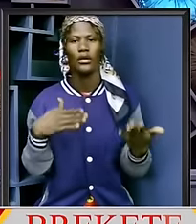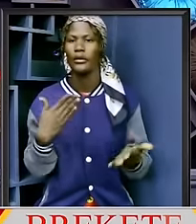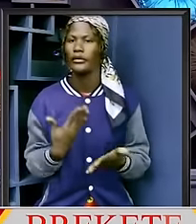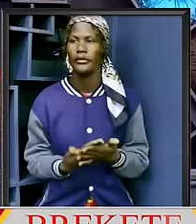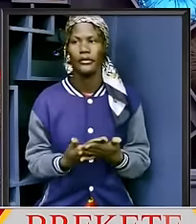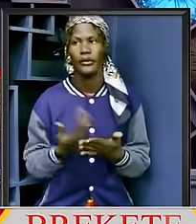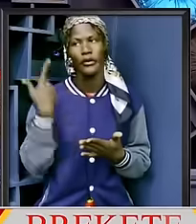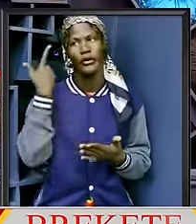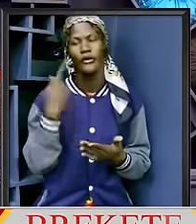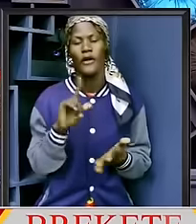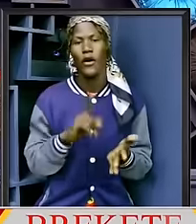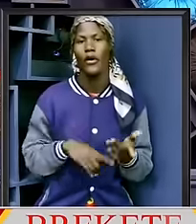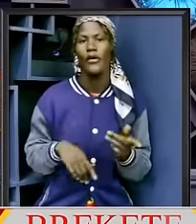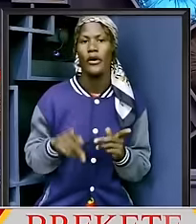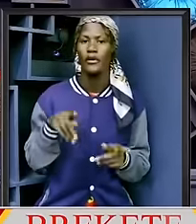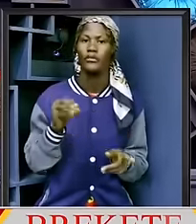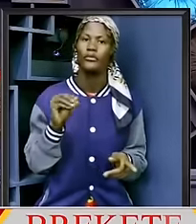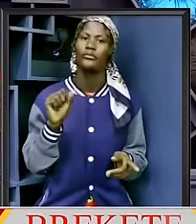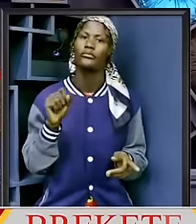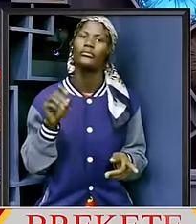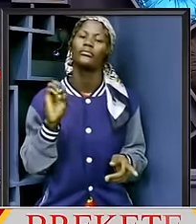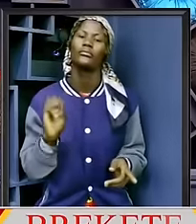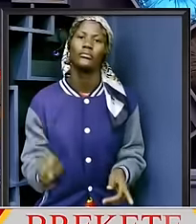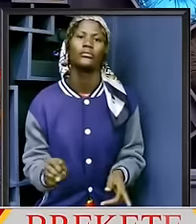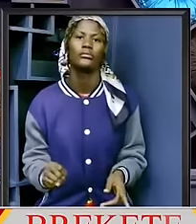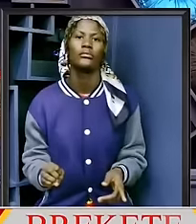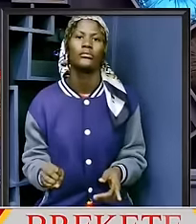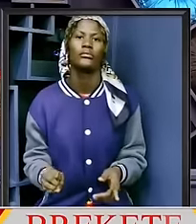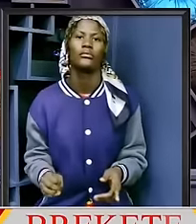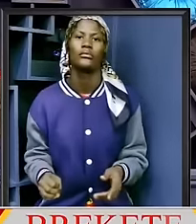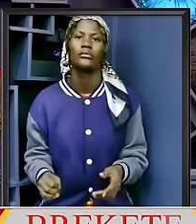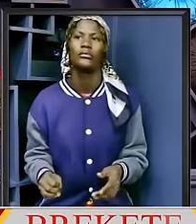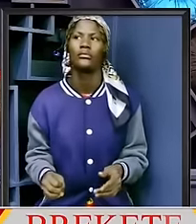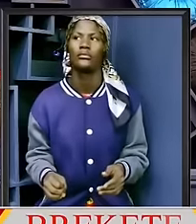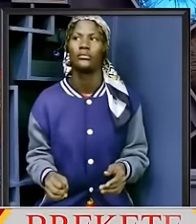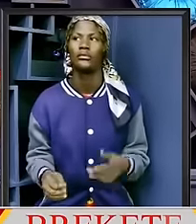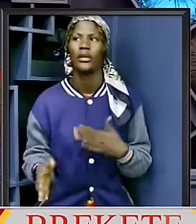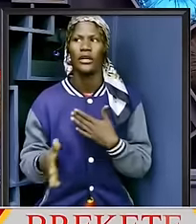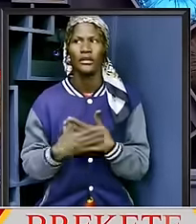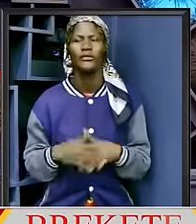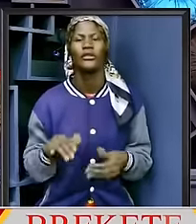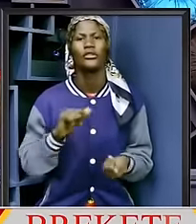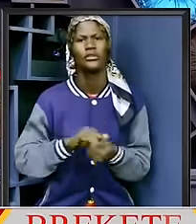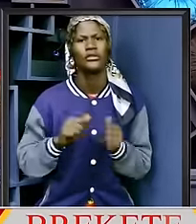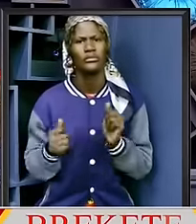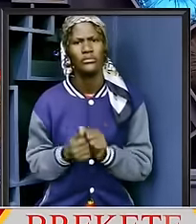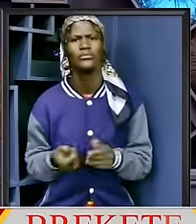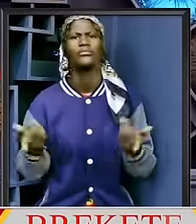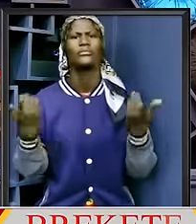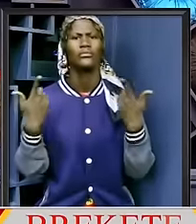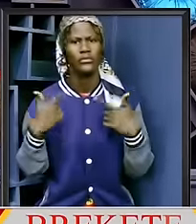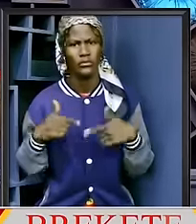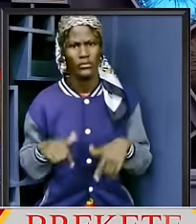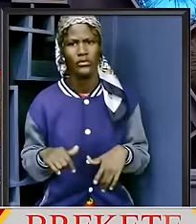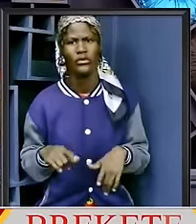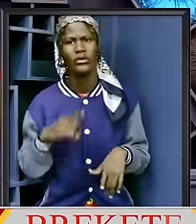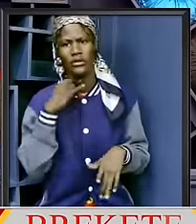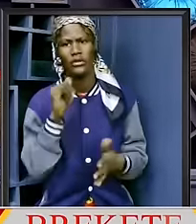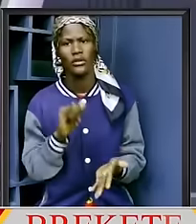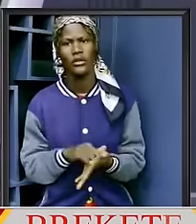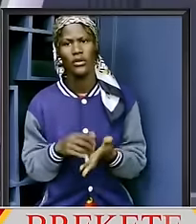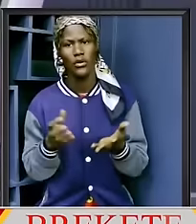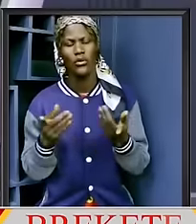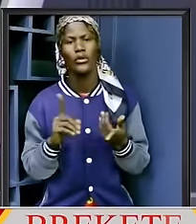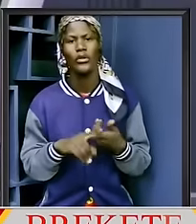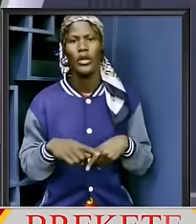for what purpose again? That will collect the POS. Okay, after the issue don't happen. Yes. Before the contract say they won't give you.